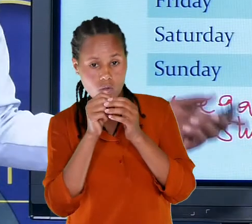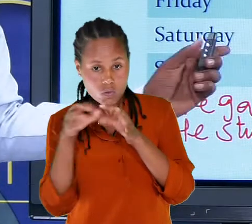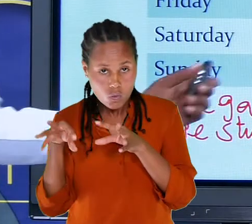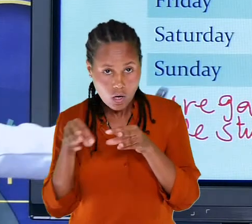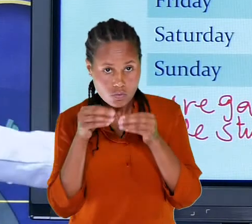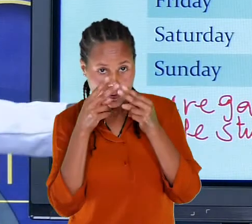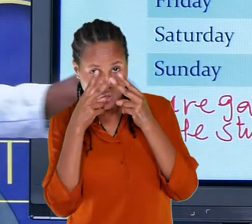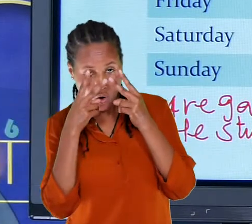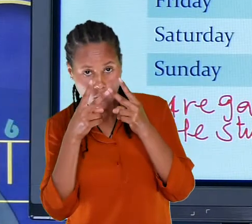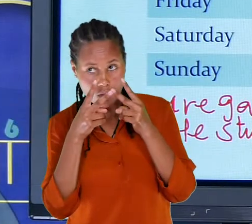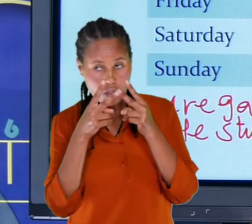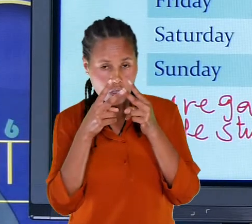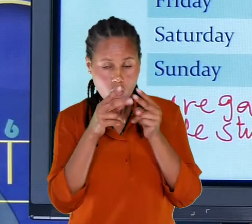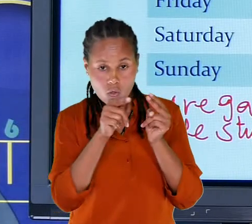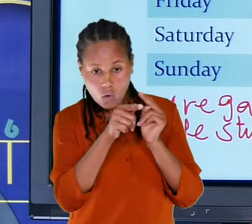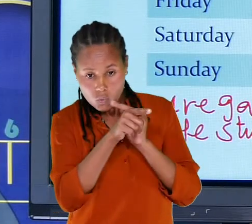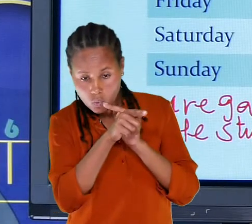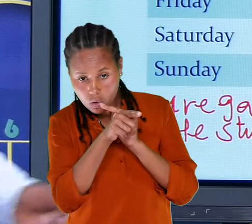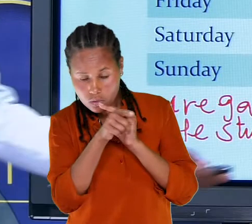Yeah, you can write something like this.